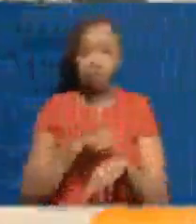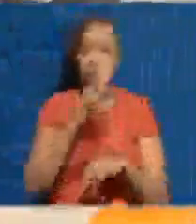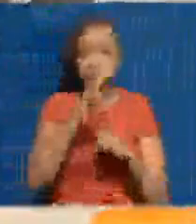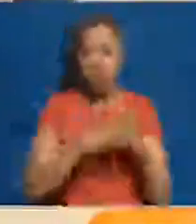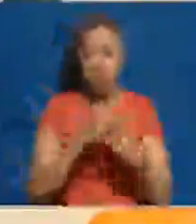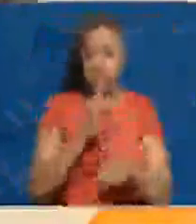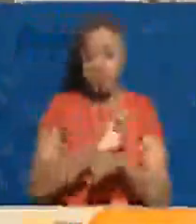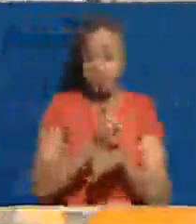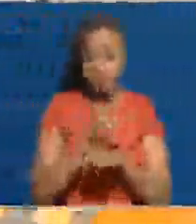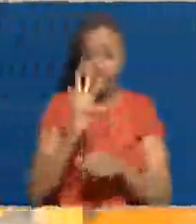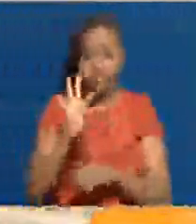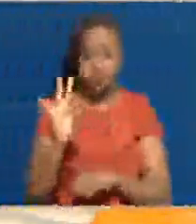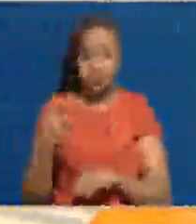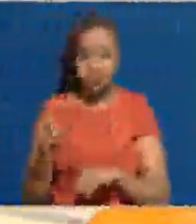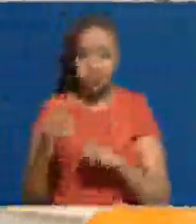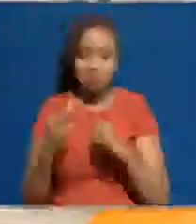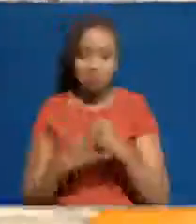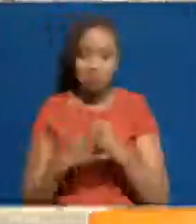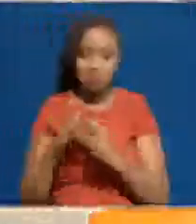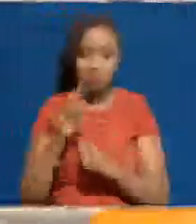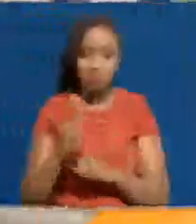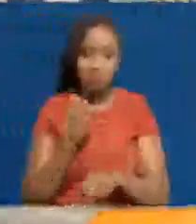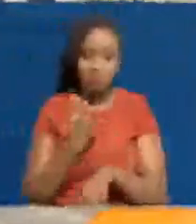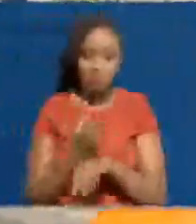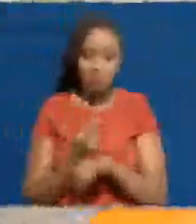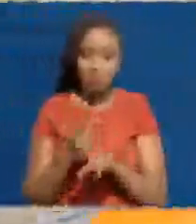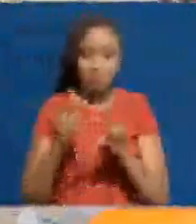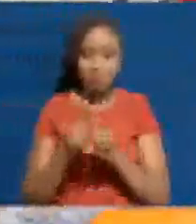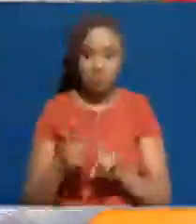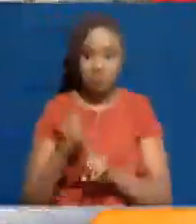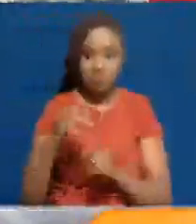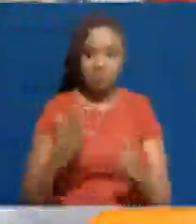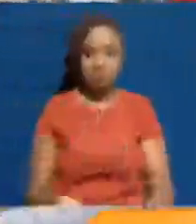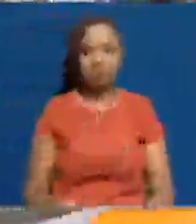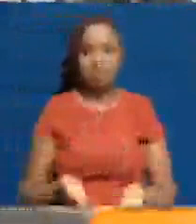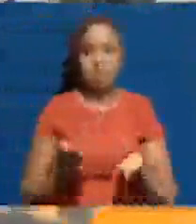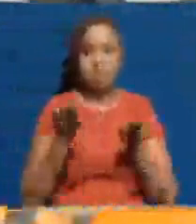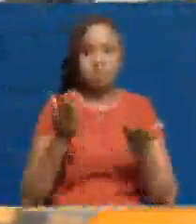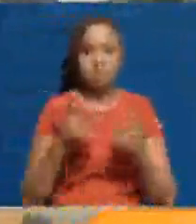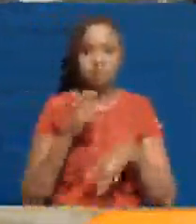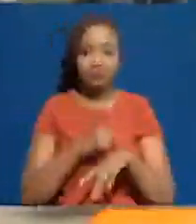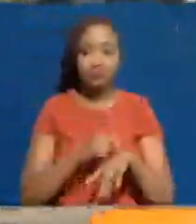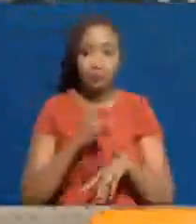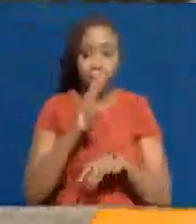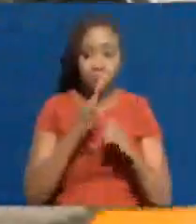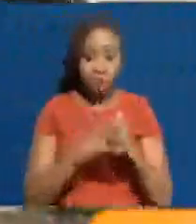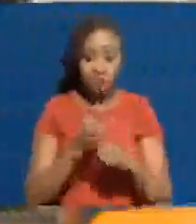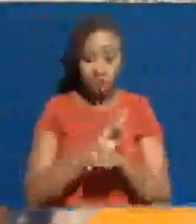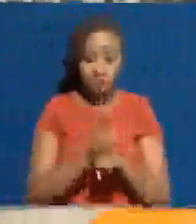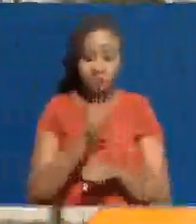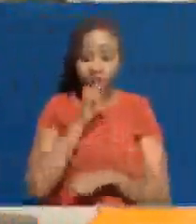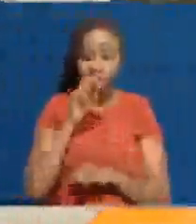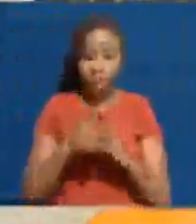28 minutes, 43.13 seconds, with Jirata Lelisa rounding off the podium places in a time of 28